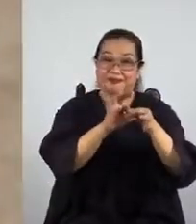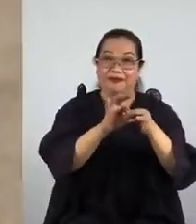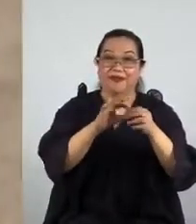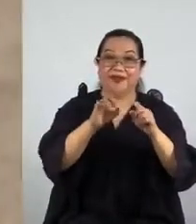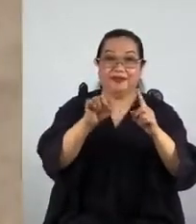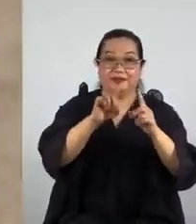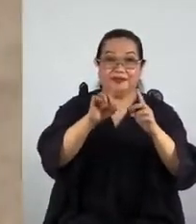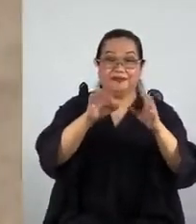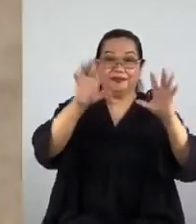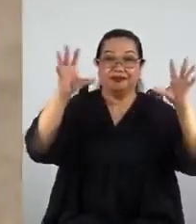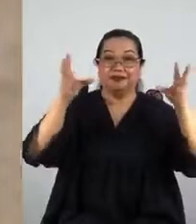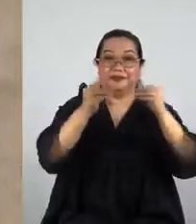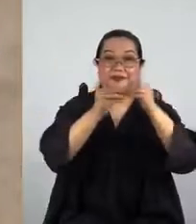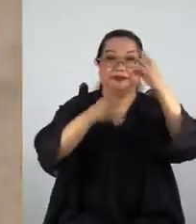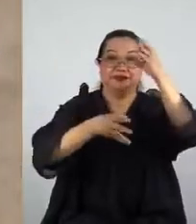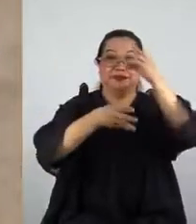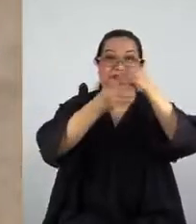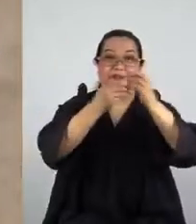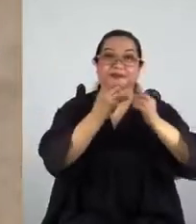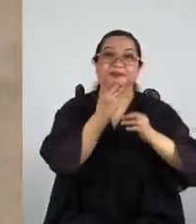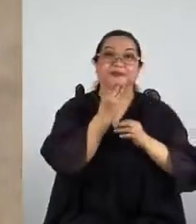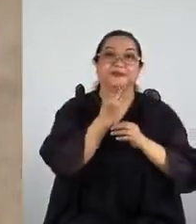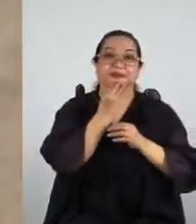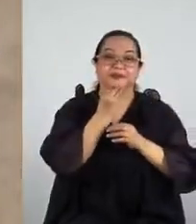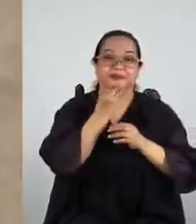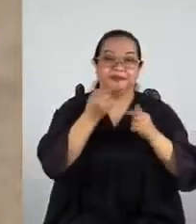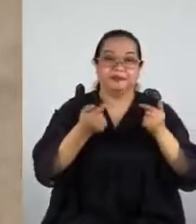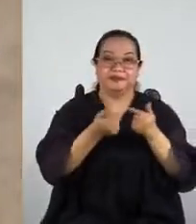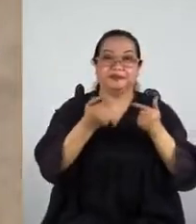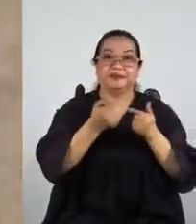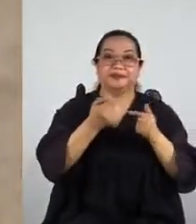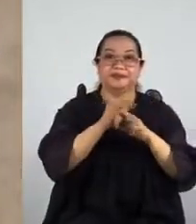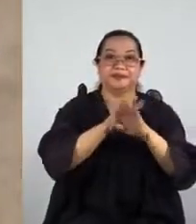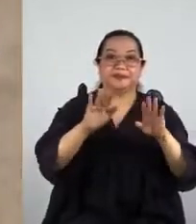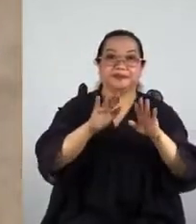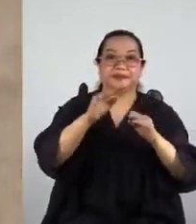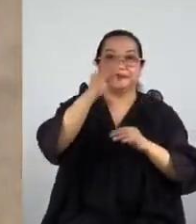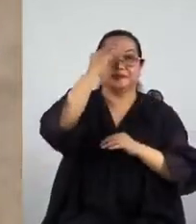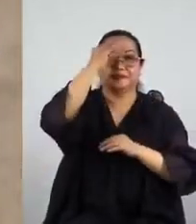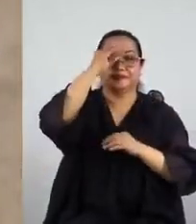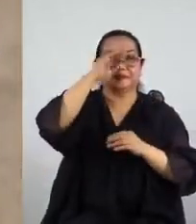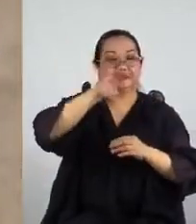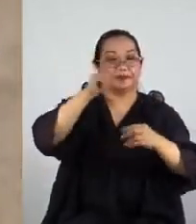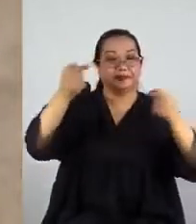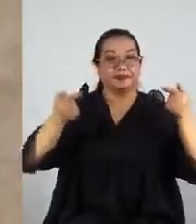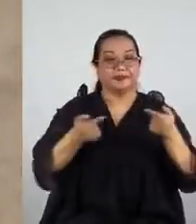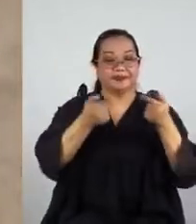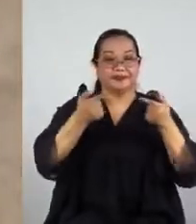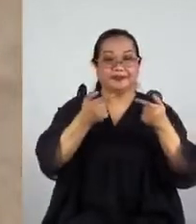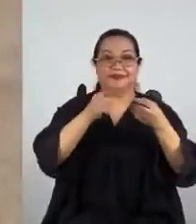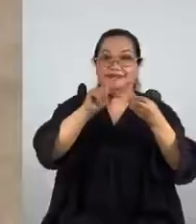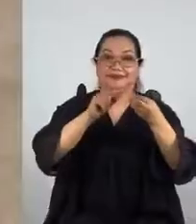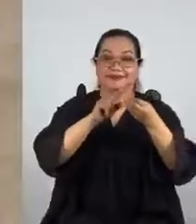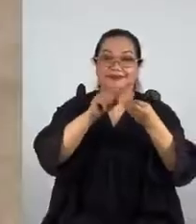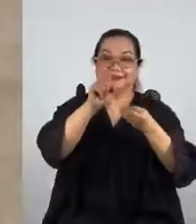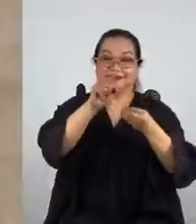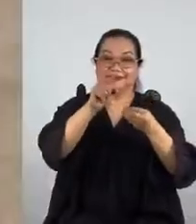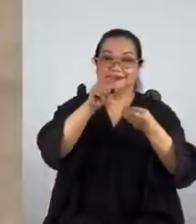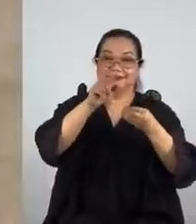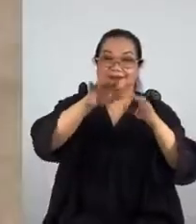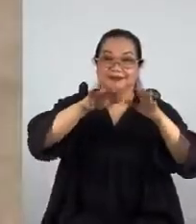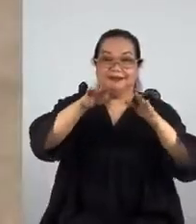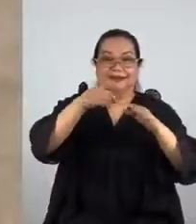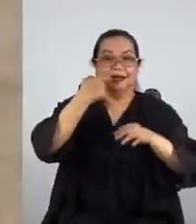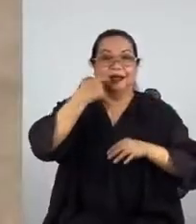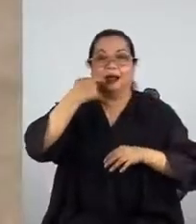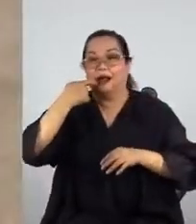the context of Hebrews may be referring to the sin of unbelief. Any sin, for that matter, can trip you and ensnare you